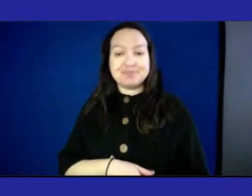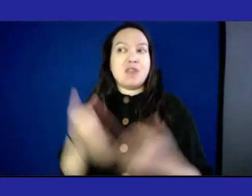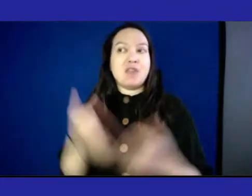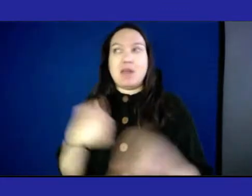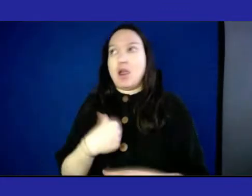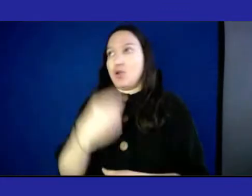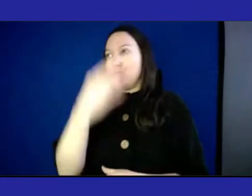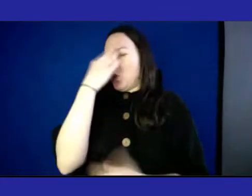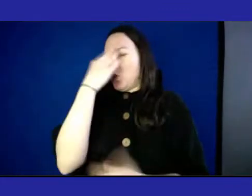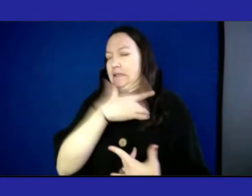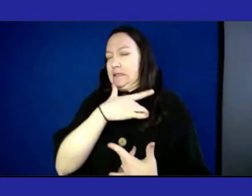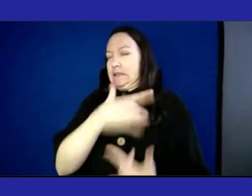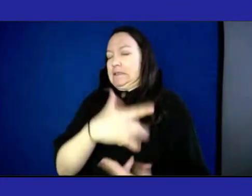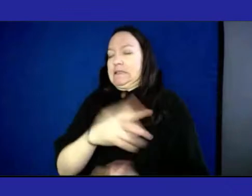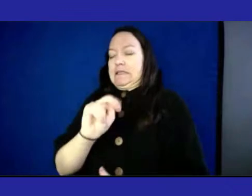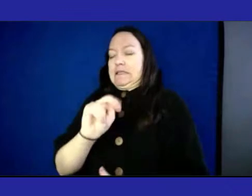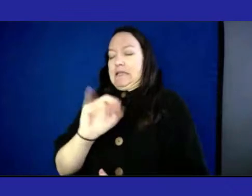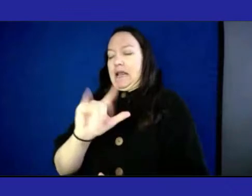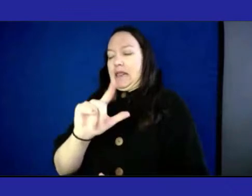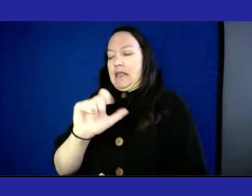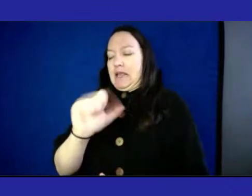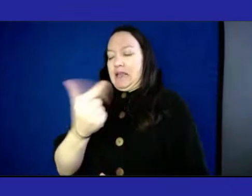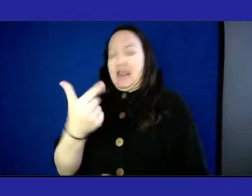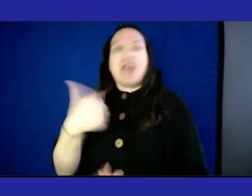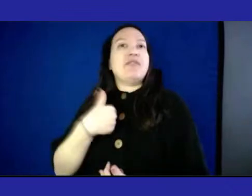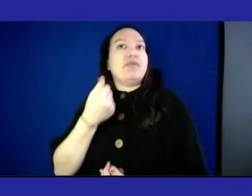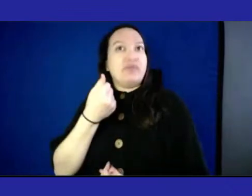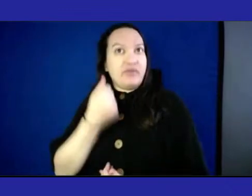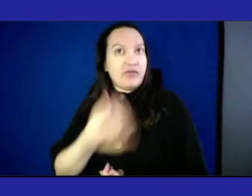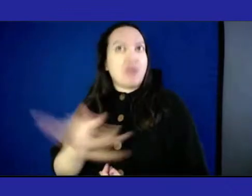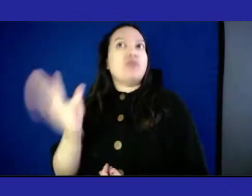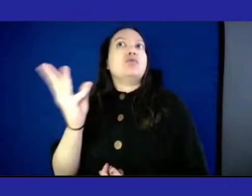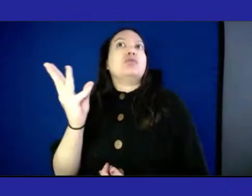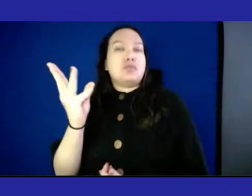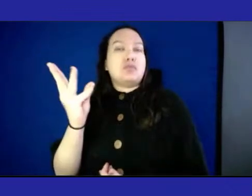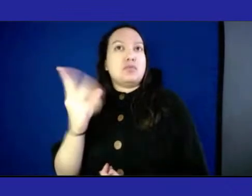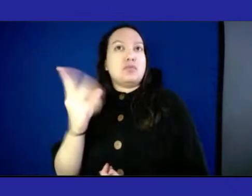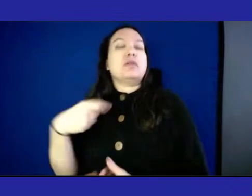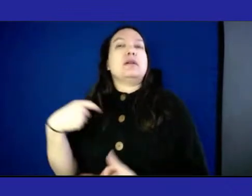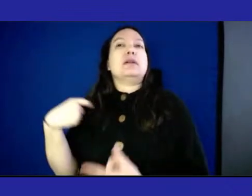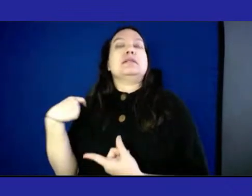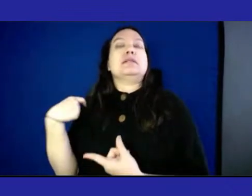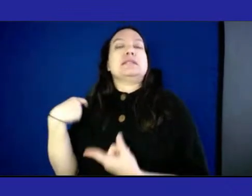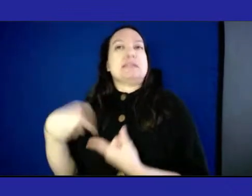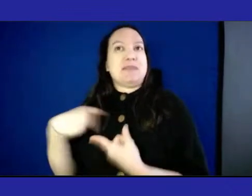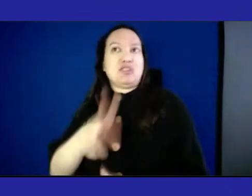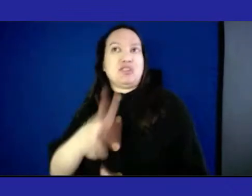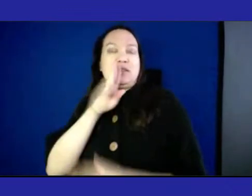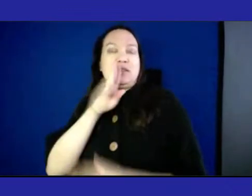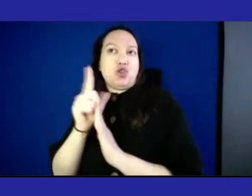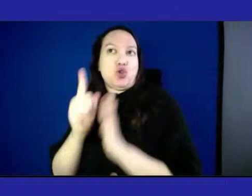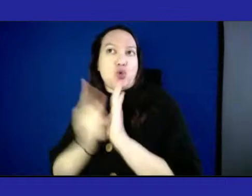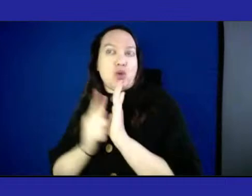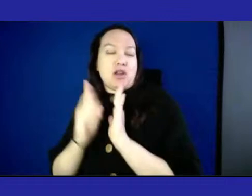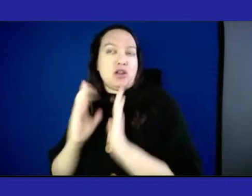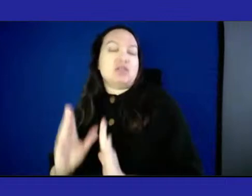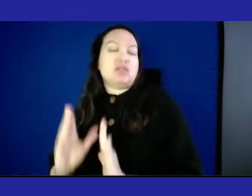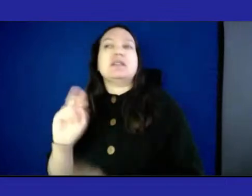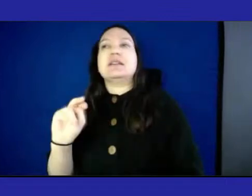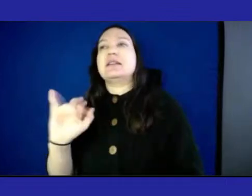offhand that NILAG does have a number of bilingual Spanish-speaking attorneys, at least one, if not